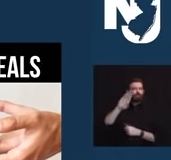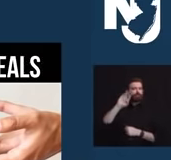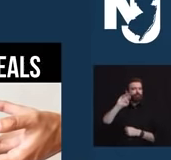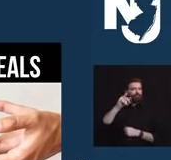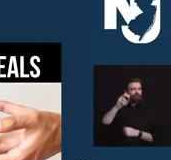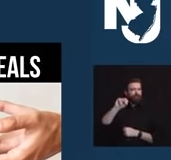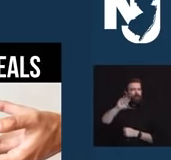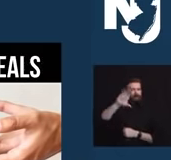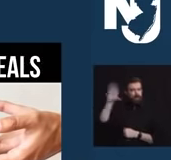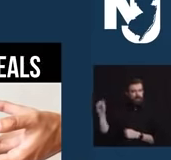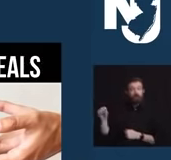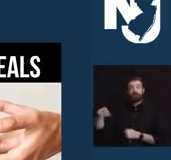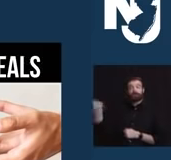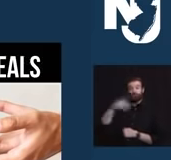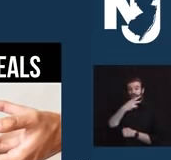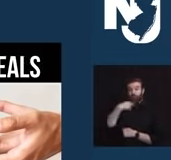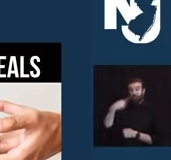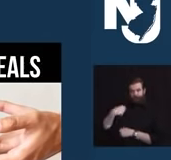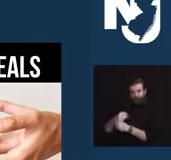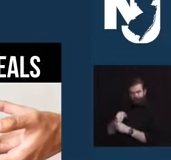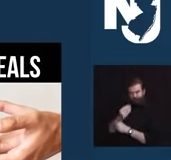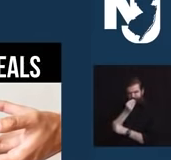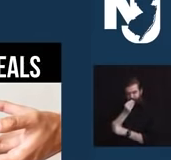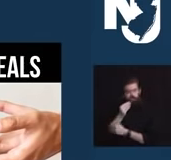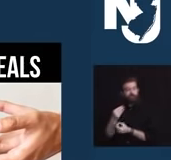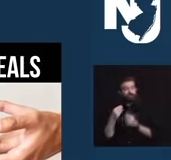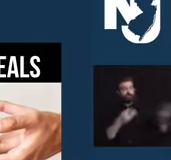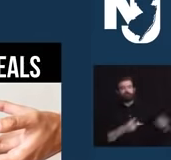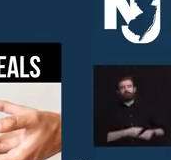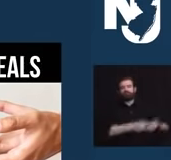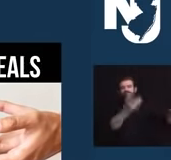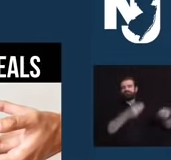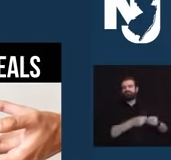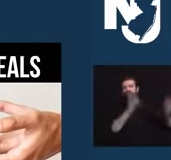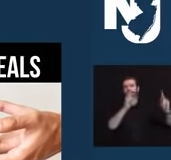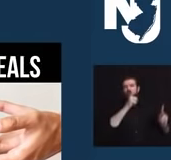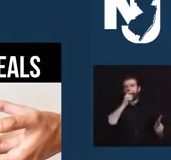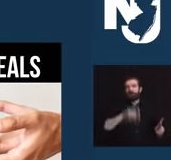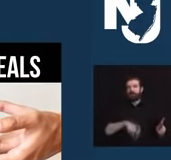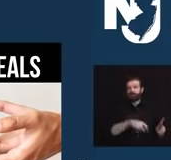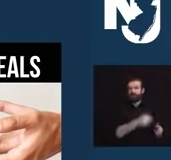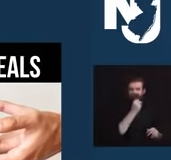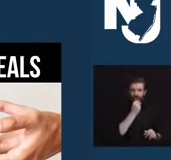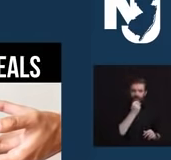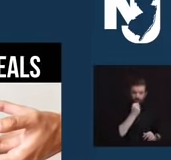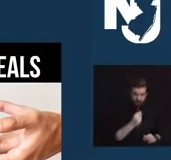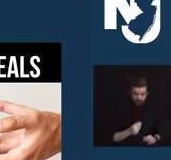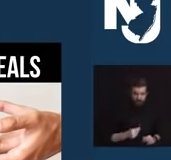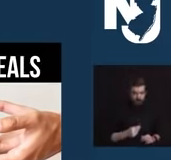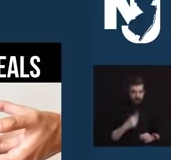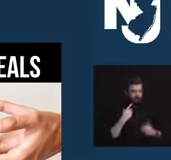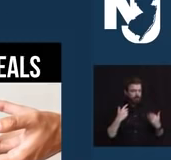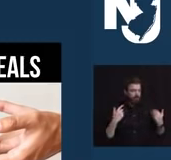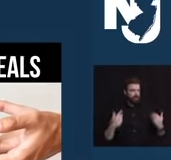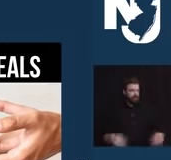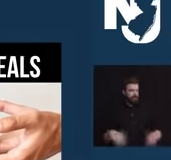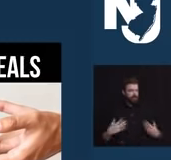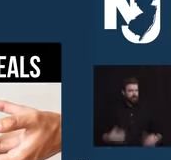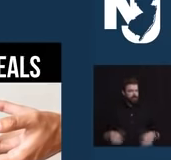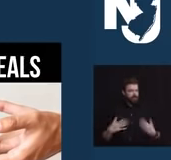more than $550,000 of that grant has already been put back into Ridgewood's restaurant